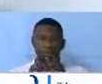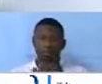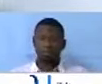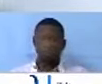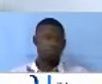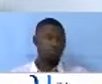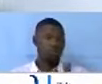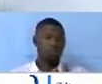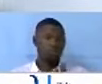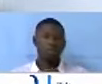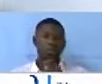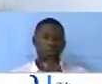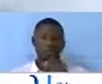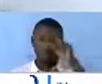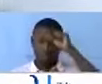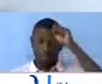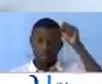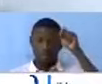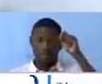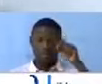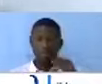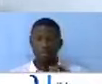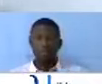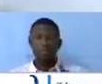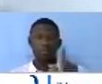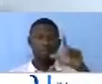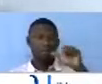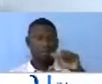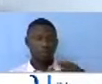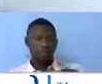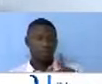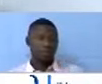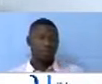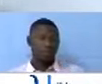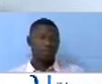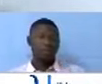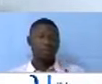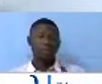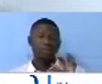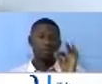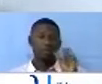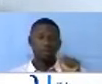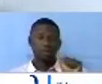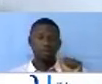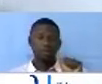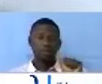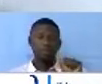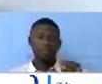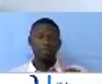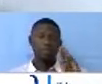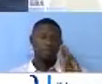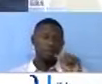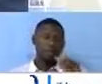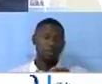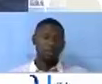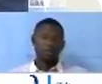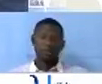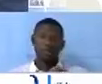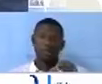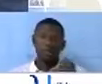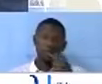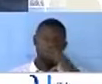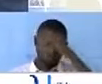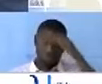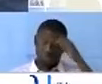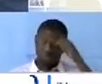Mr. President, Lang is a hard-working person. Lang ligay kat deug la. For him, mom,